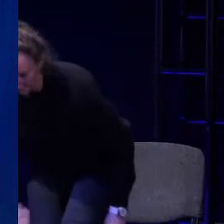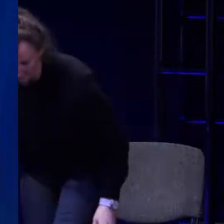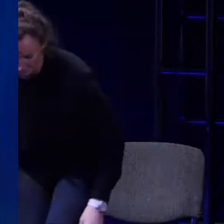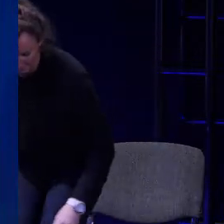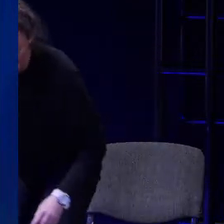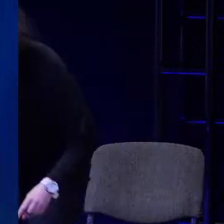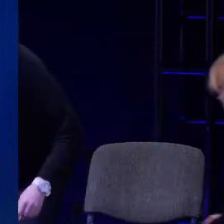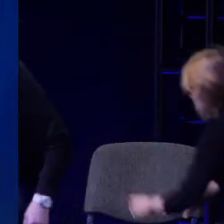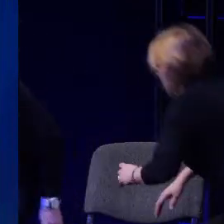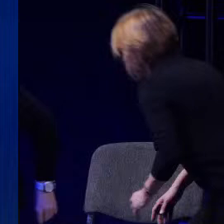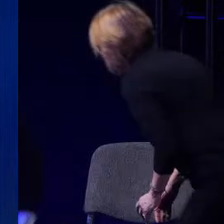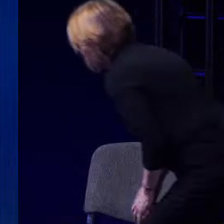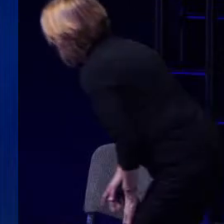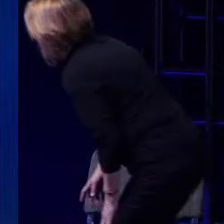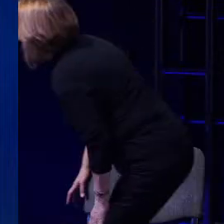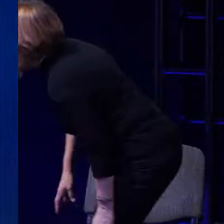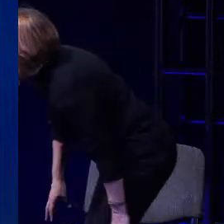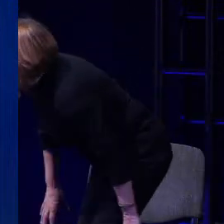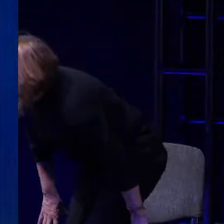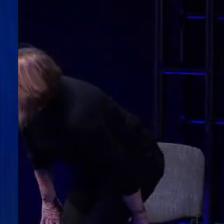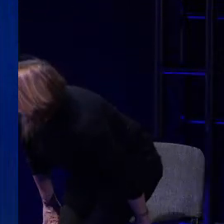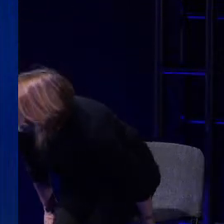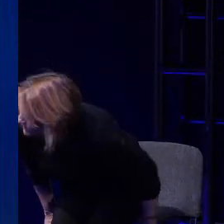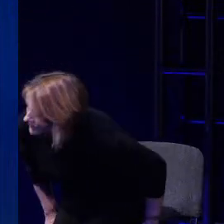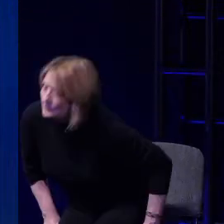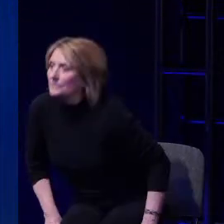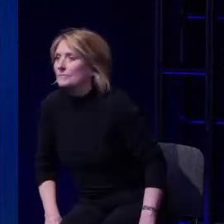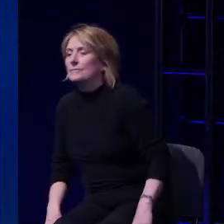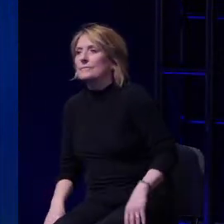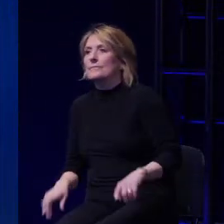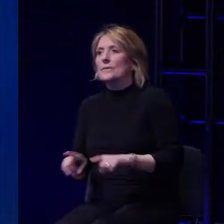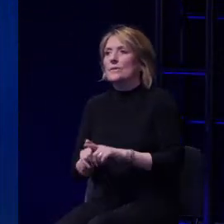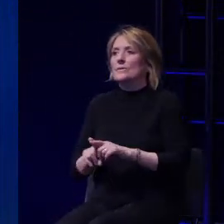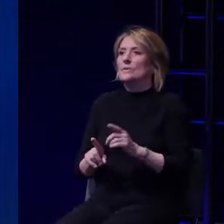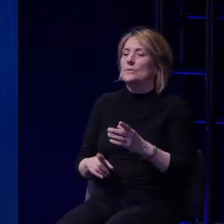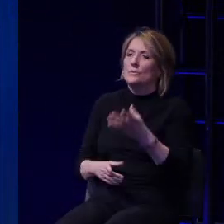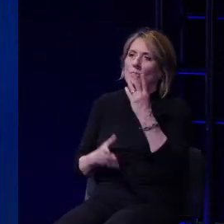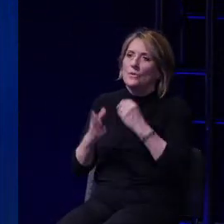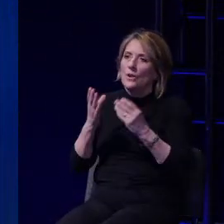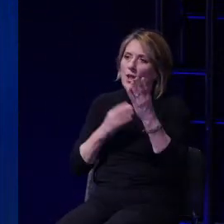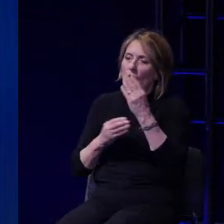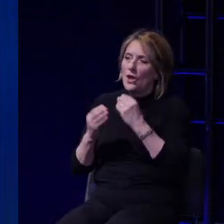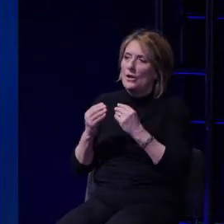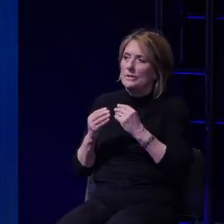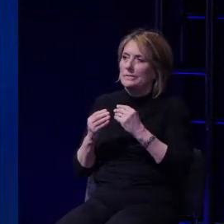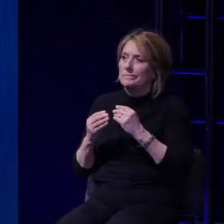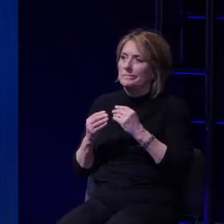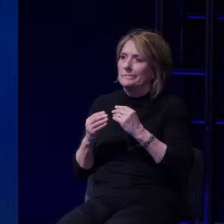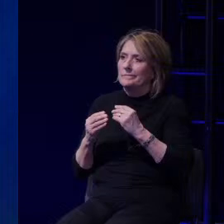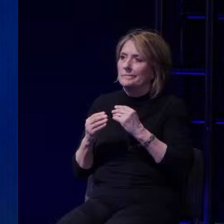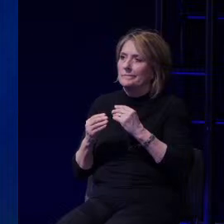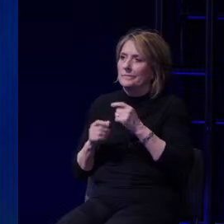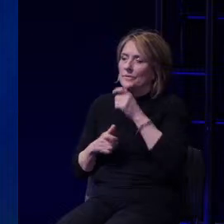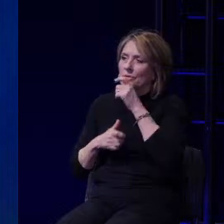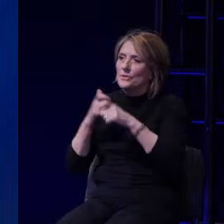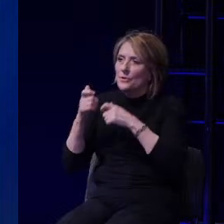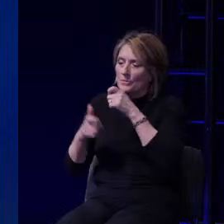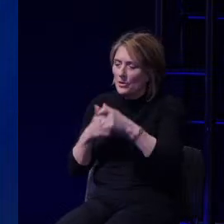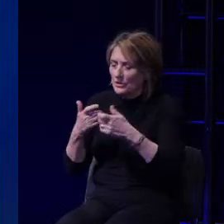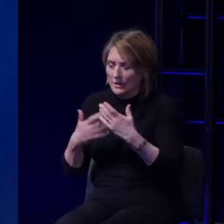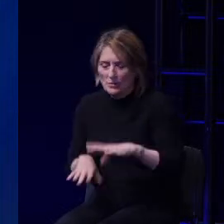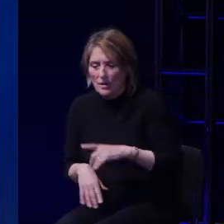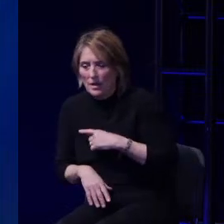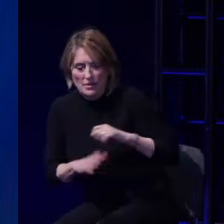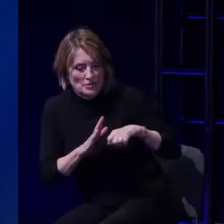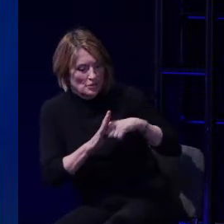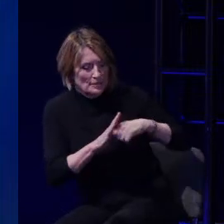actually, just learning the terminology, because if you come from a documentary background, you don't have all the terms, and